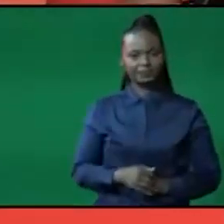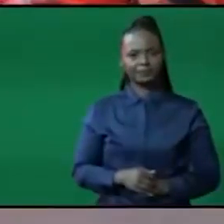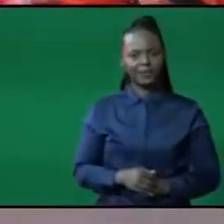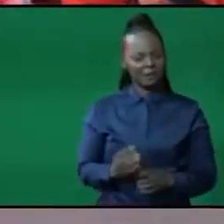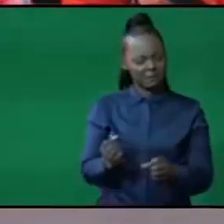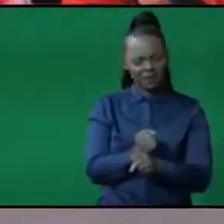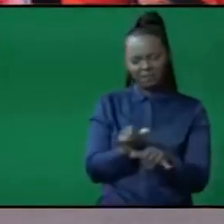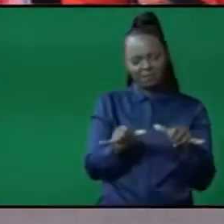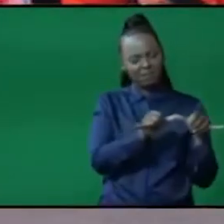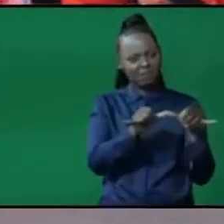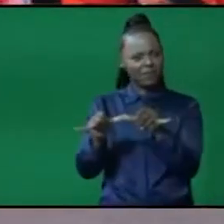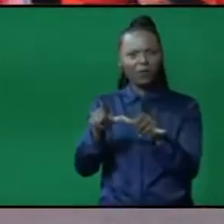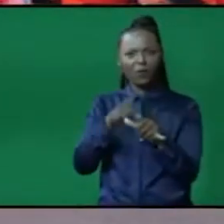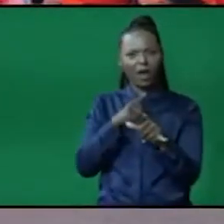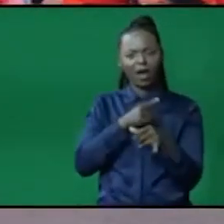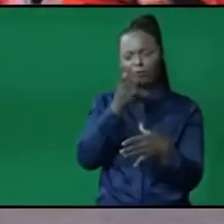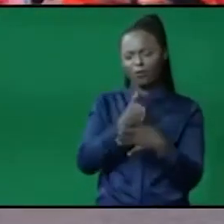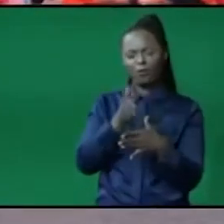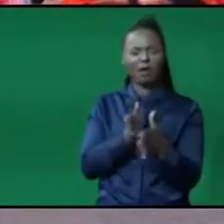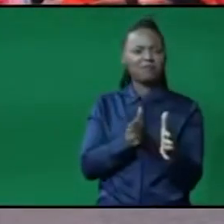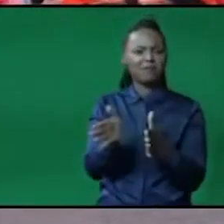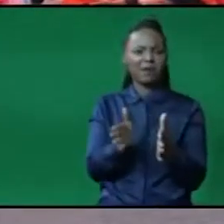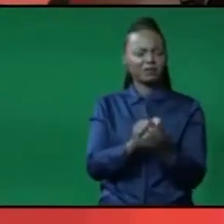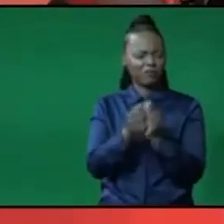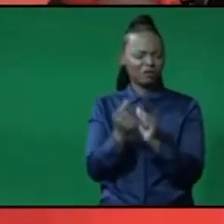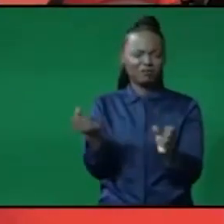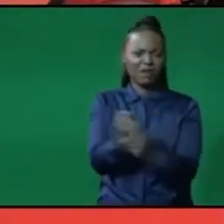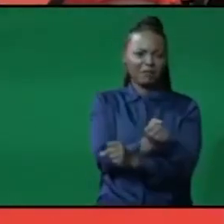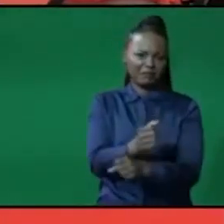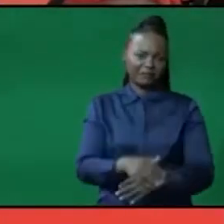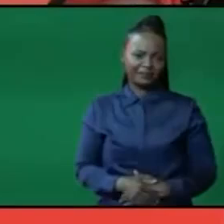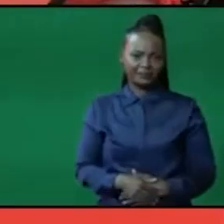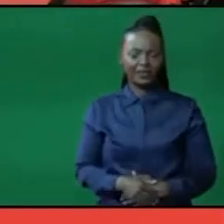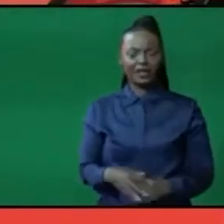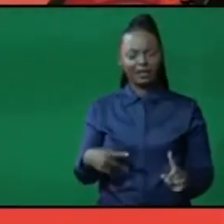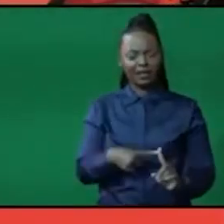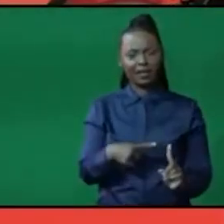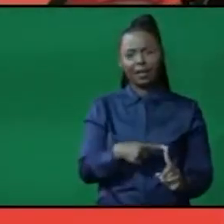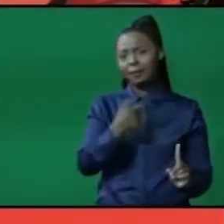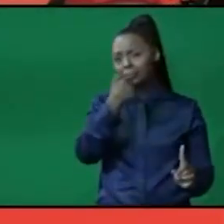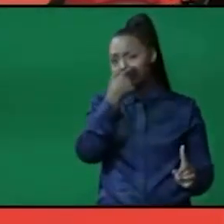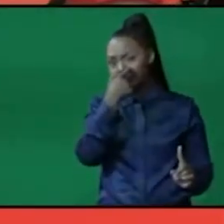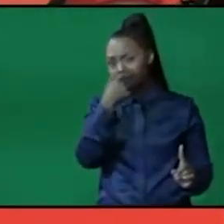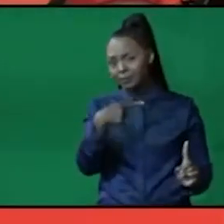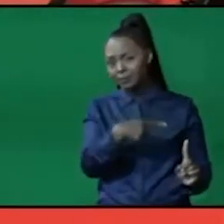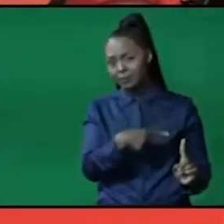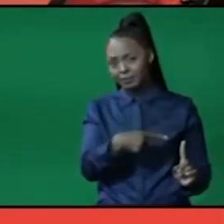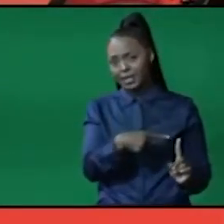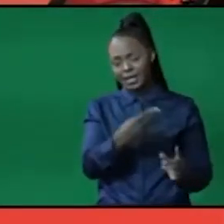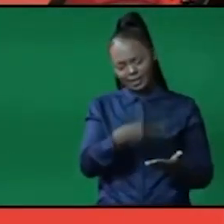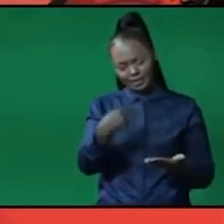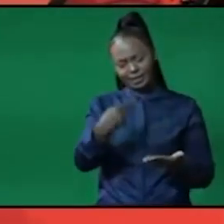they all do the same thing. Comrades, Cyril Ramaphosa has to sign a Bella